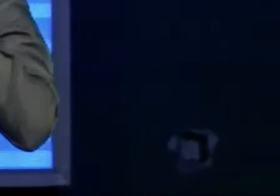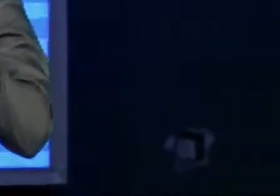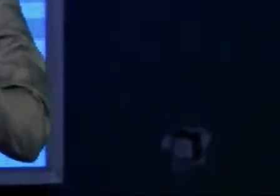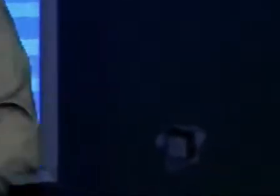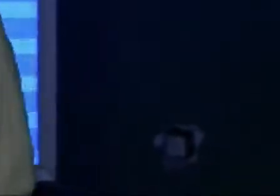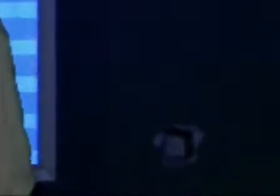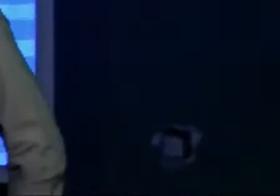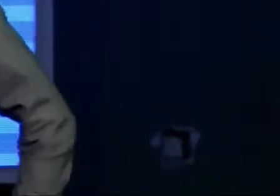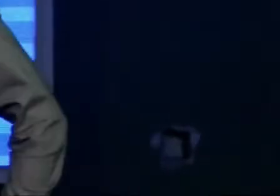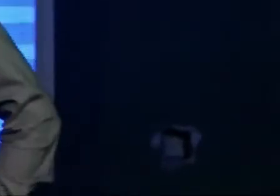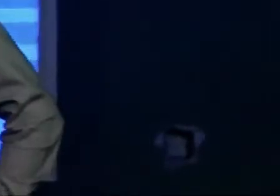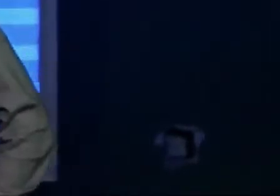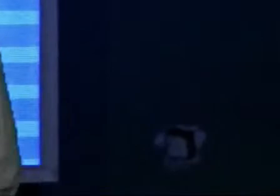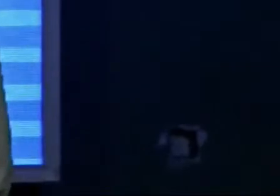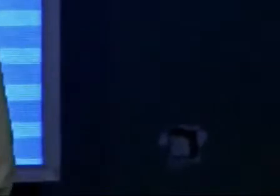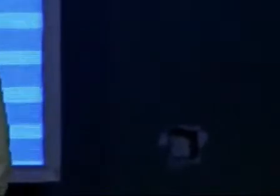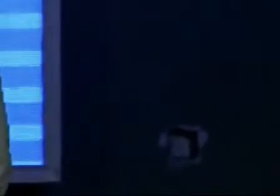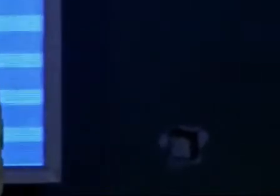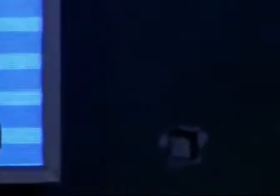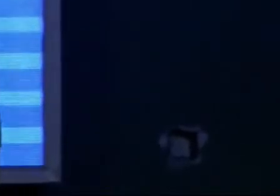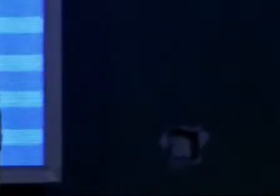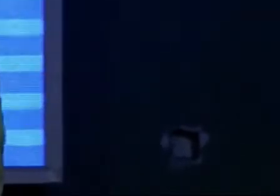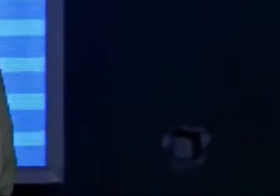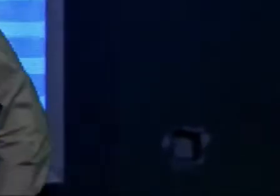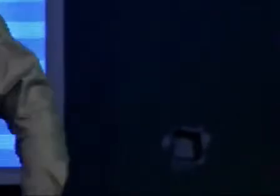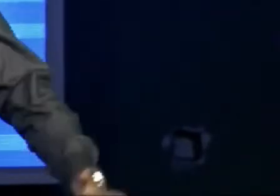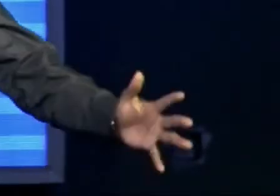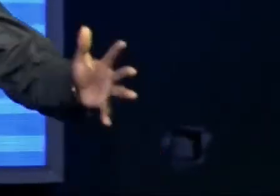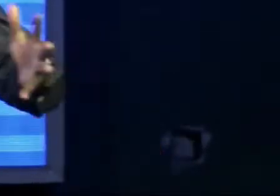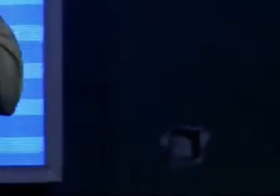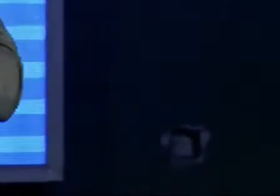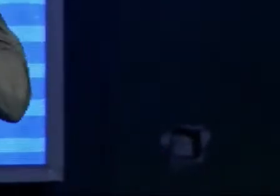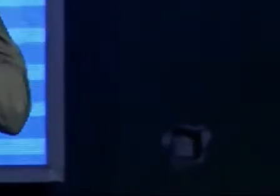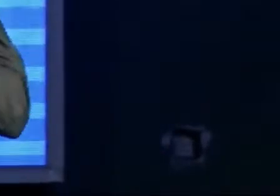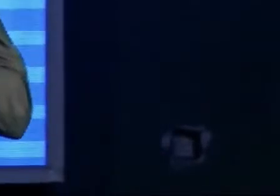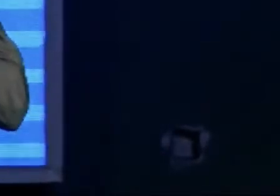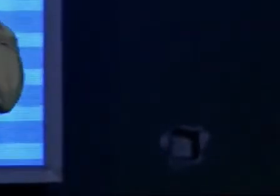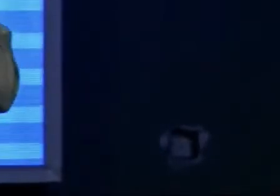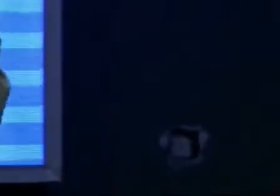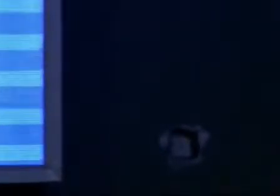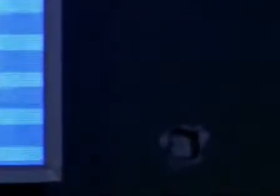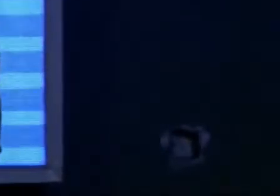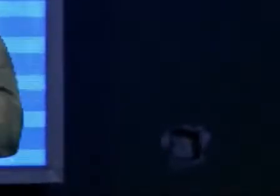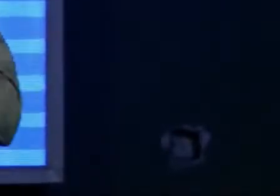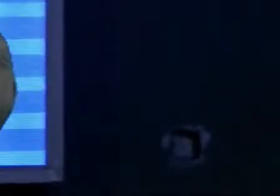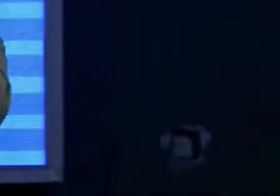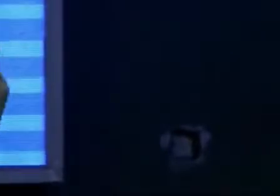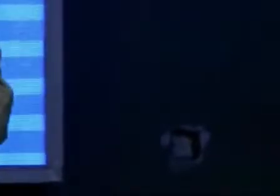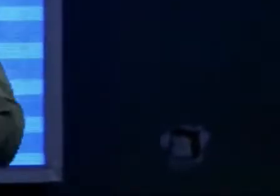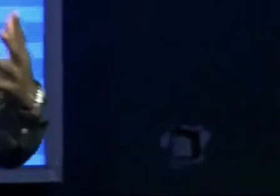a component of human efforts and divine efforts. So all the